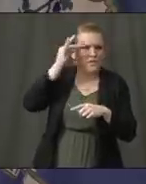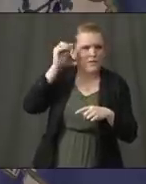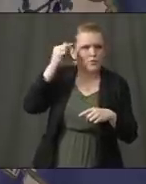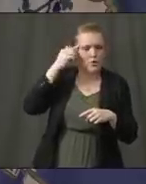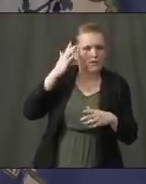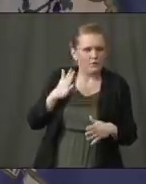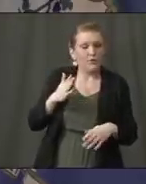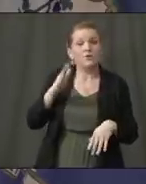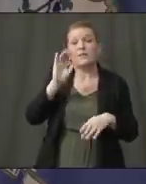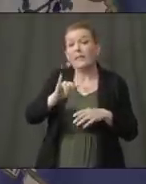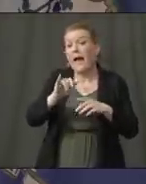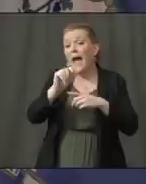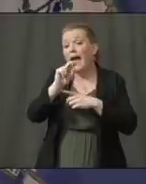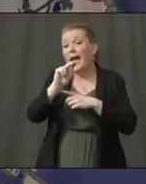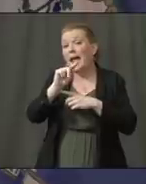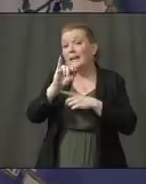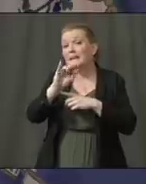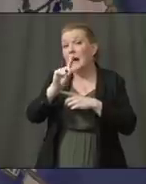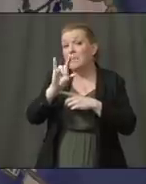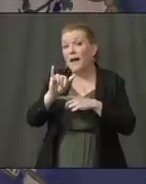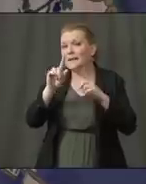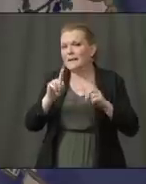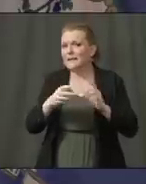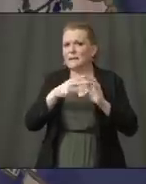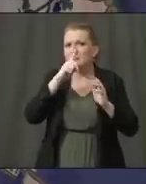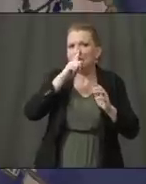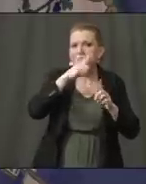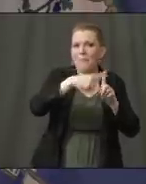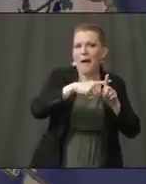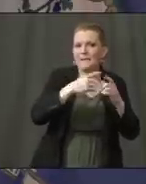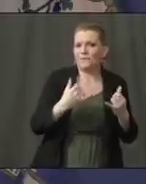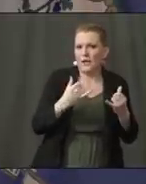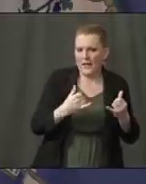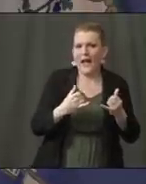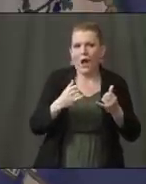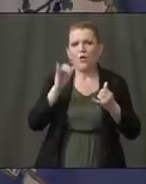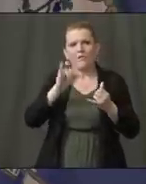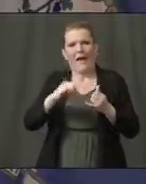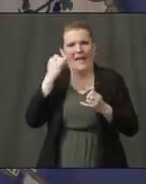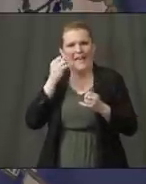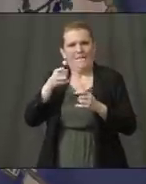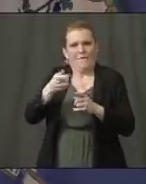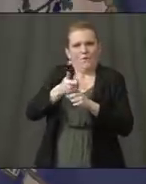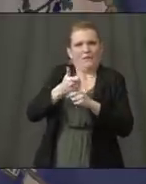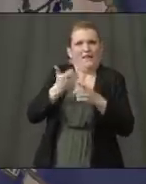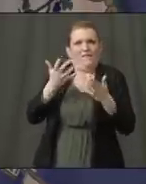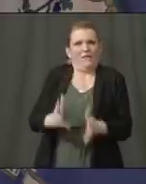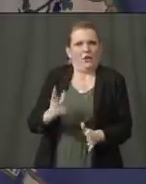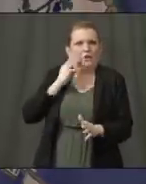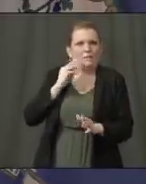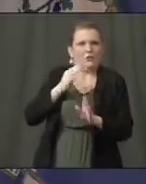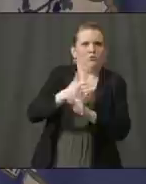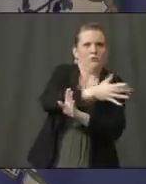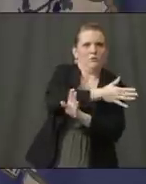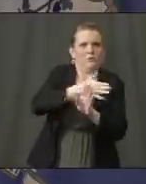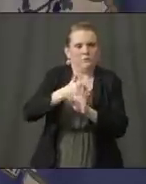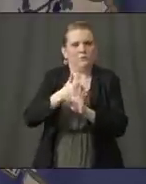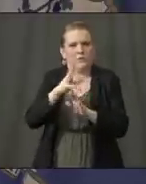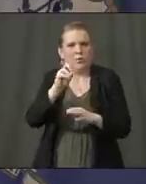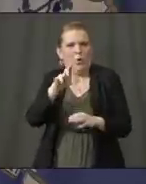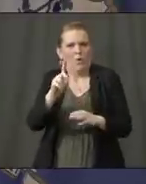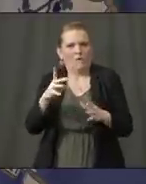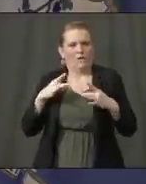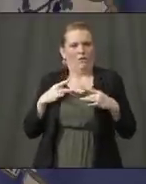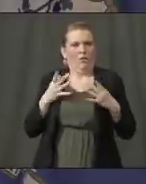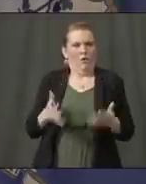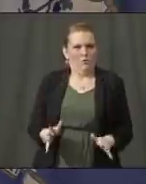past. And let's face it, we've only tested, 10, 20, 30% of the people who have been infected. And especially in areas of the state